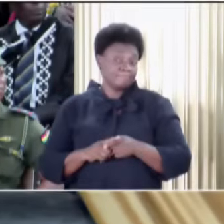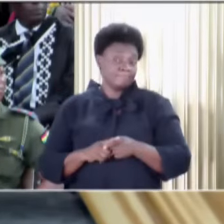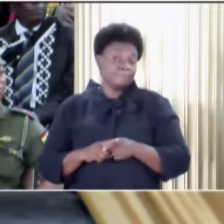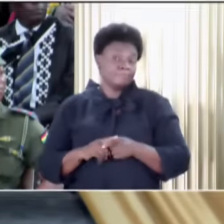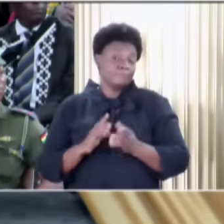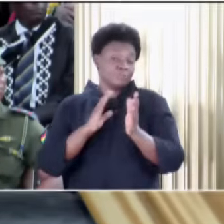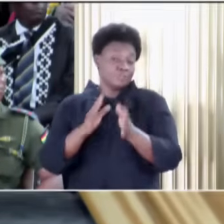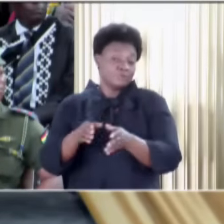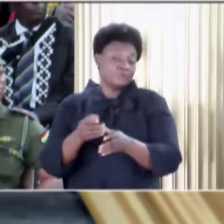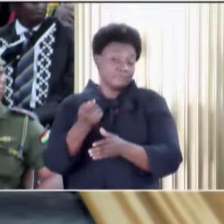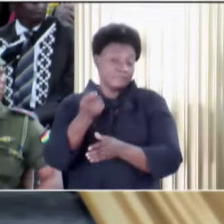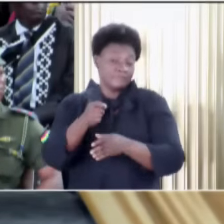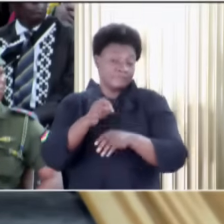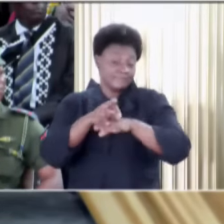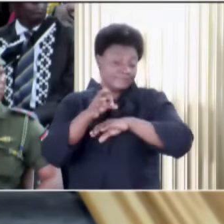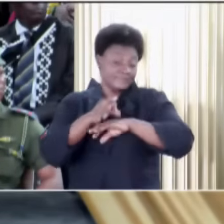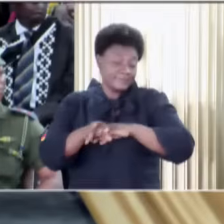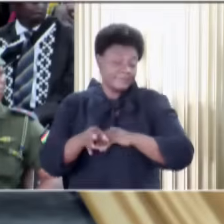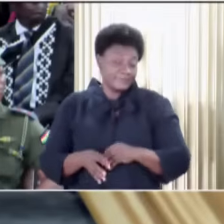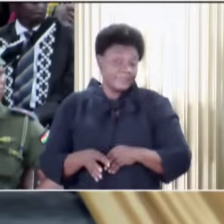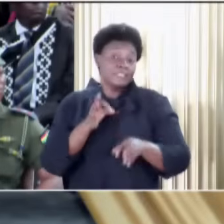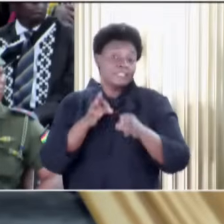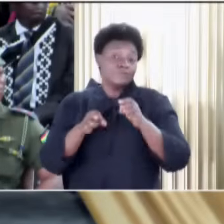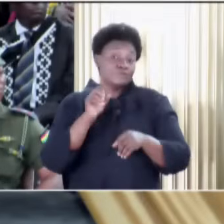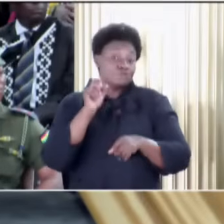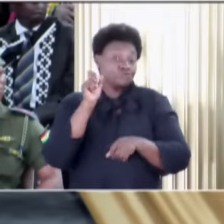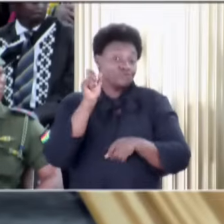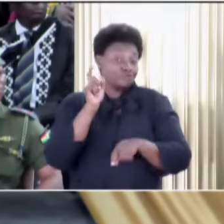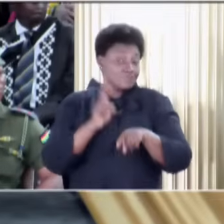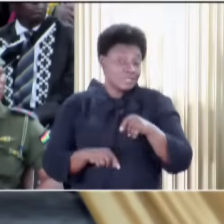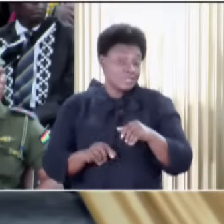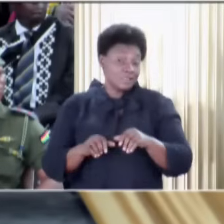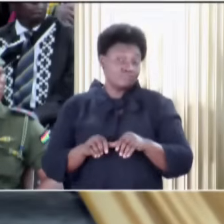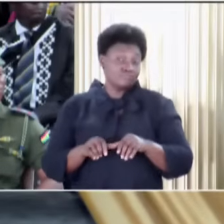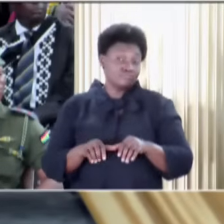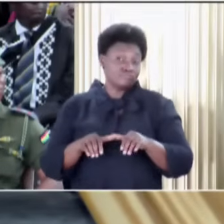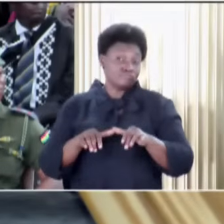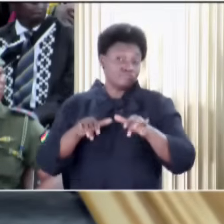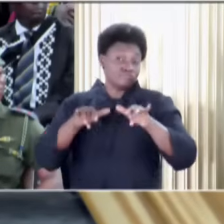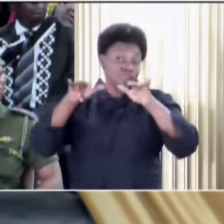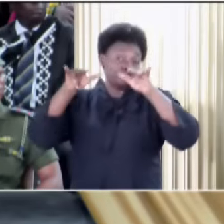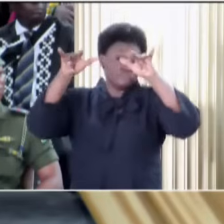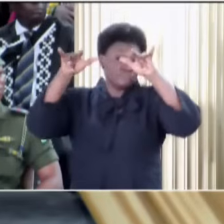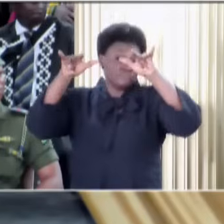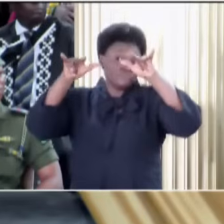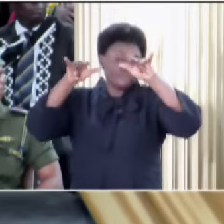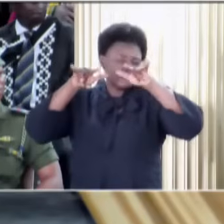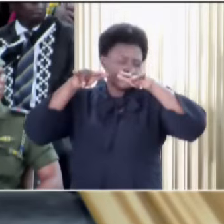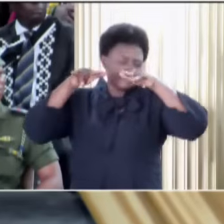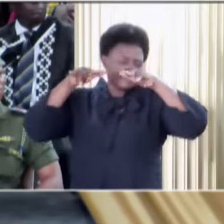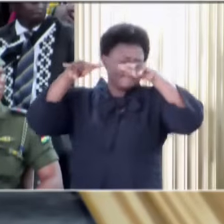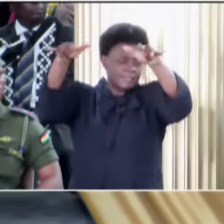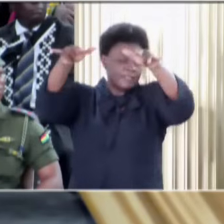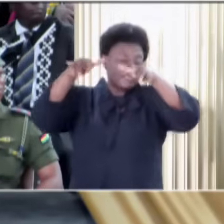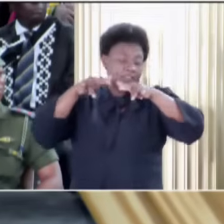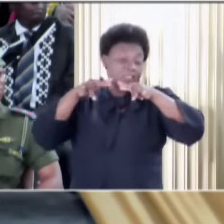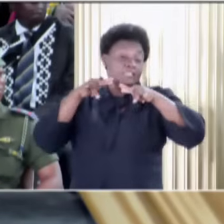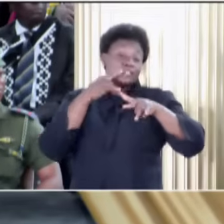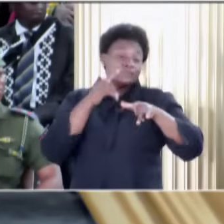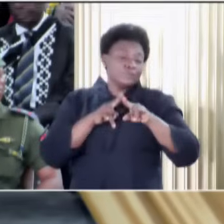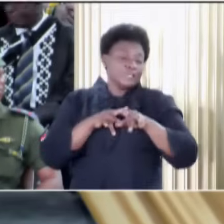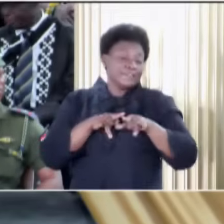advice. If you cannot soar, fly. If you cannot fly,